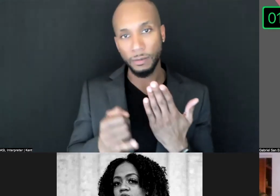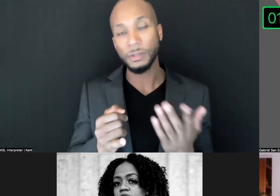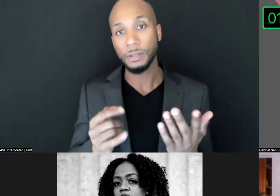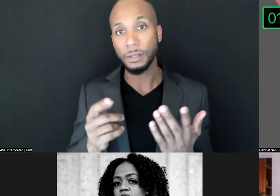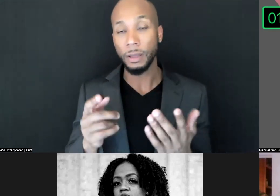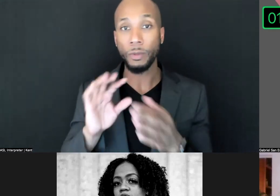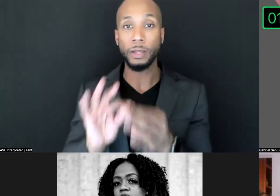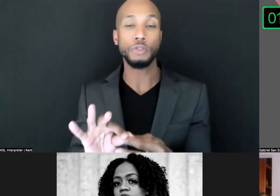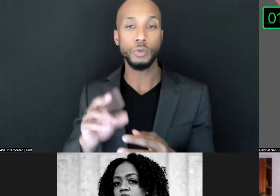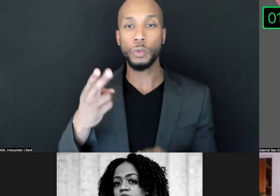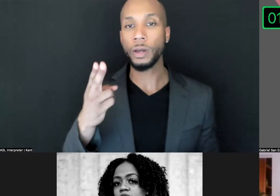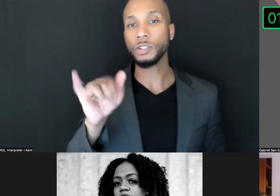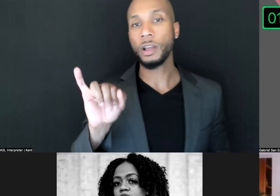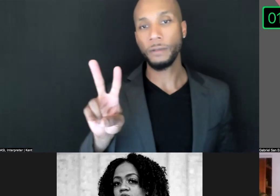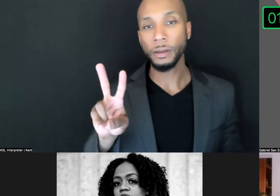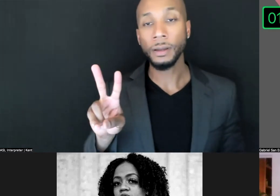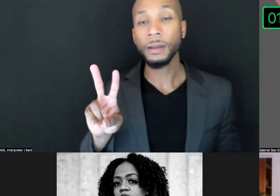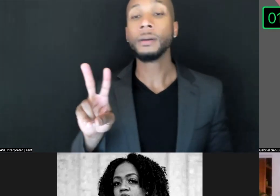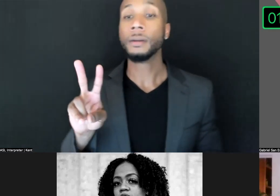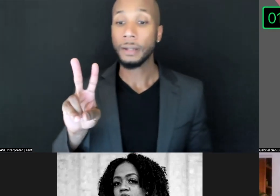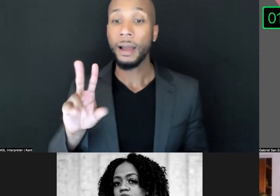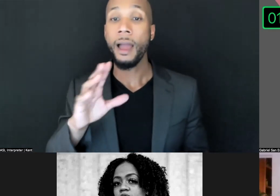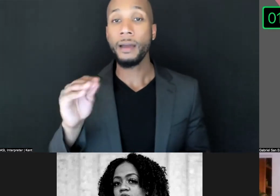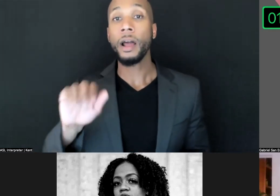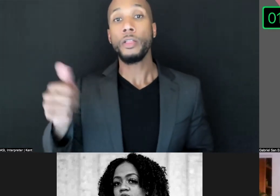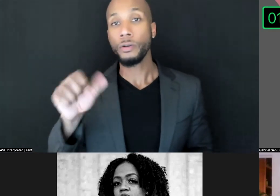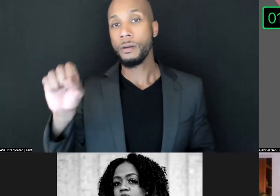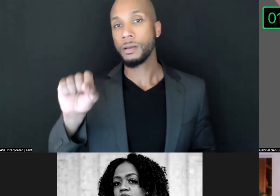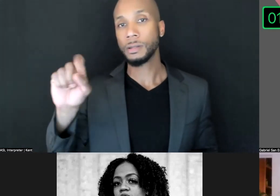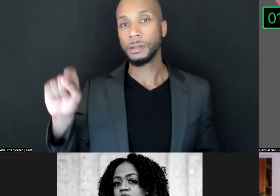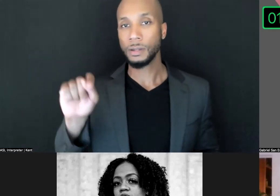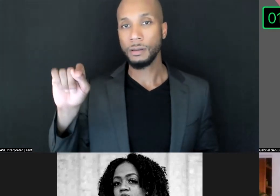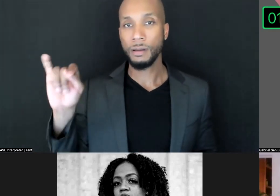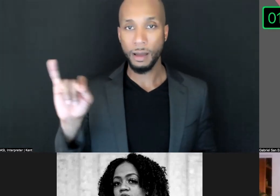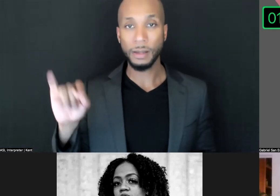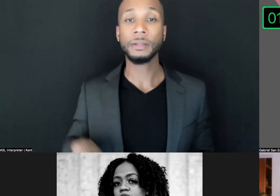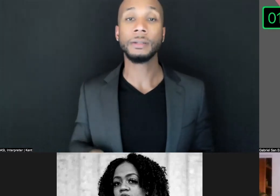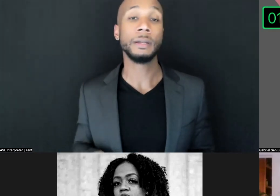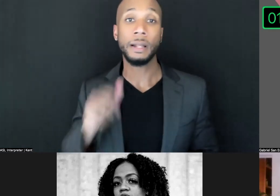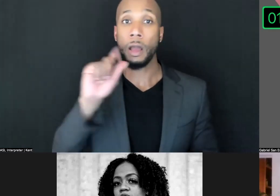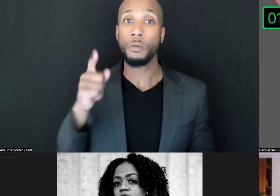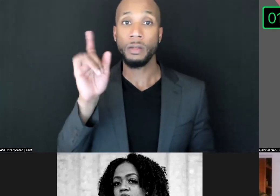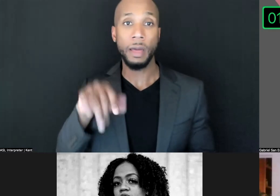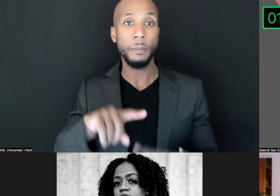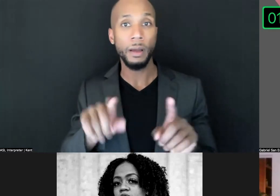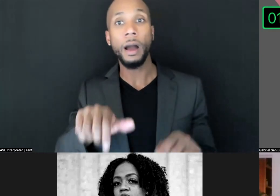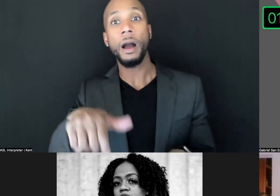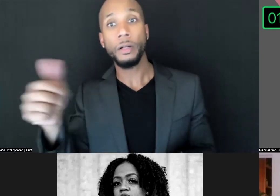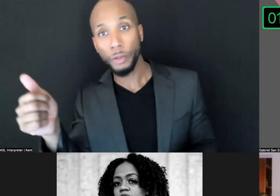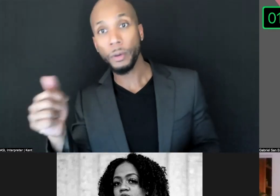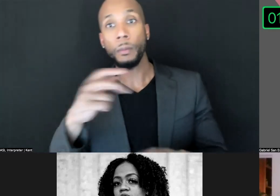do with HIV and other STIs, and not just that, but other chronic conditions as